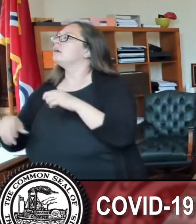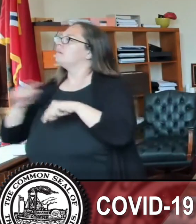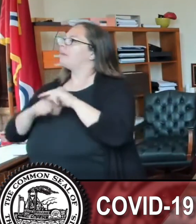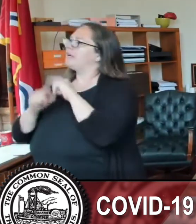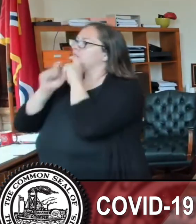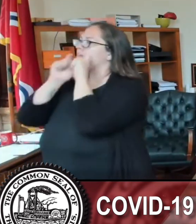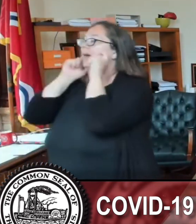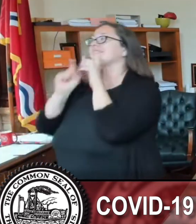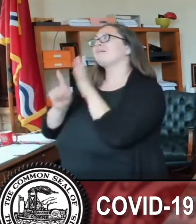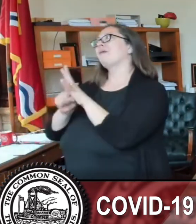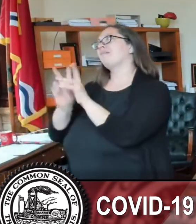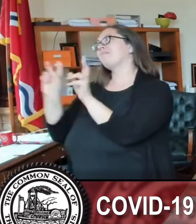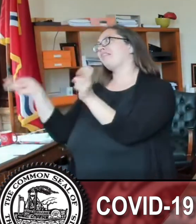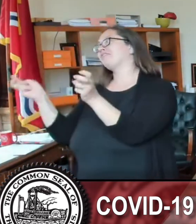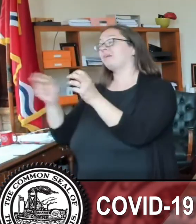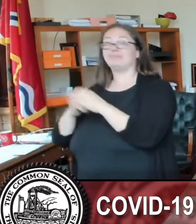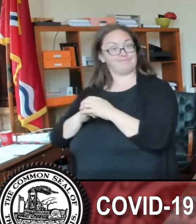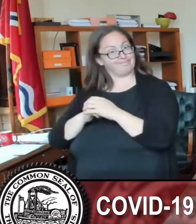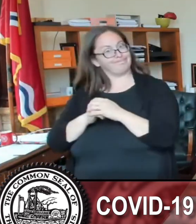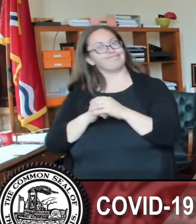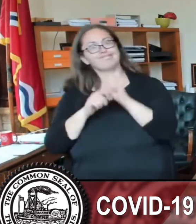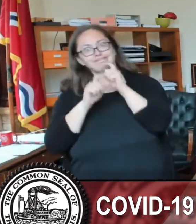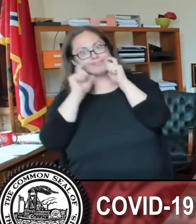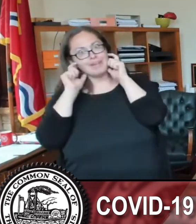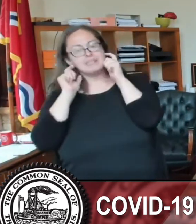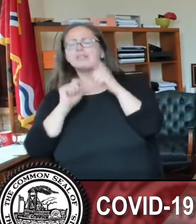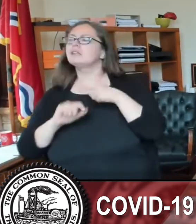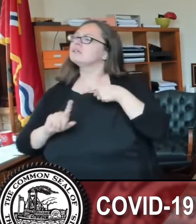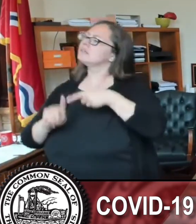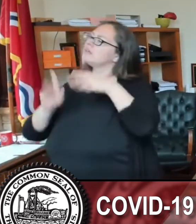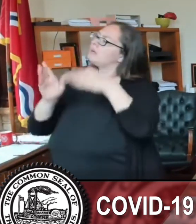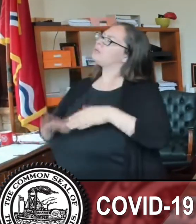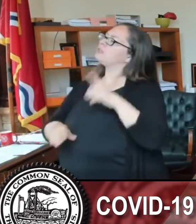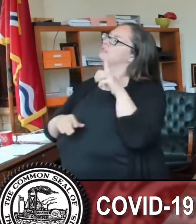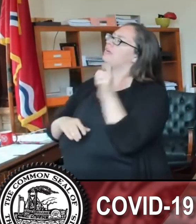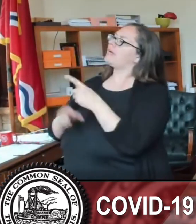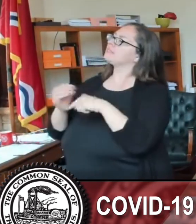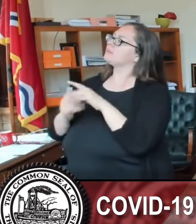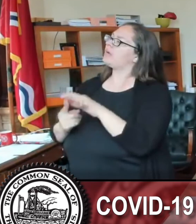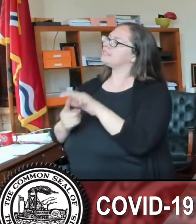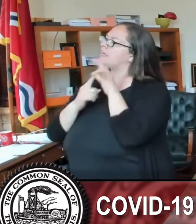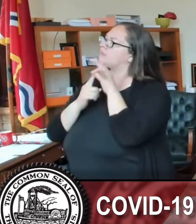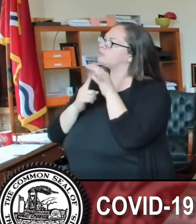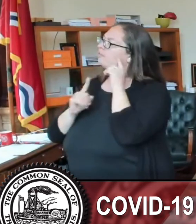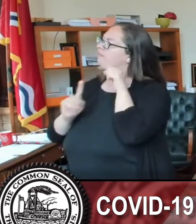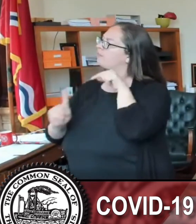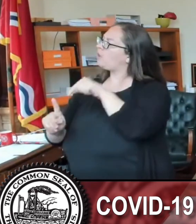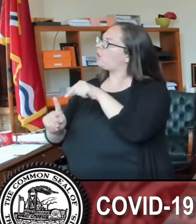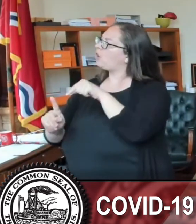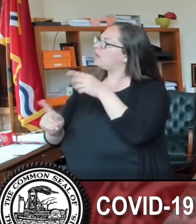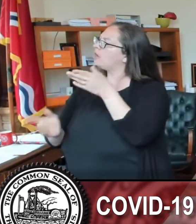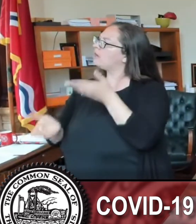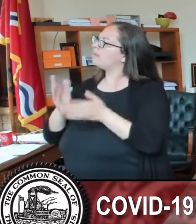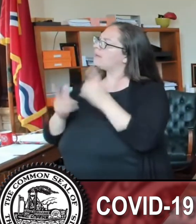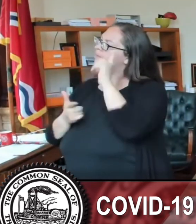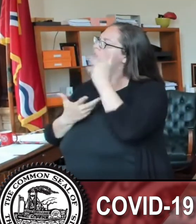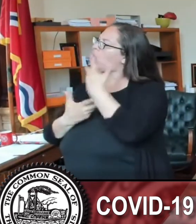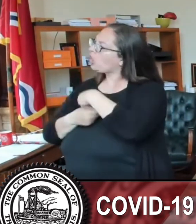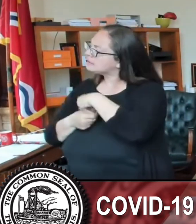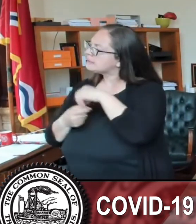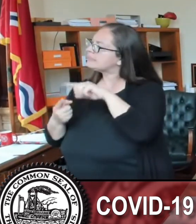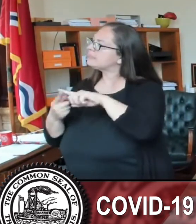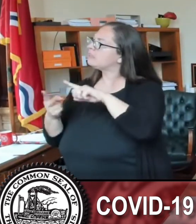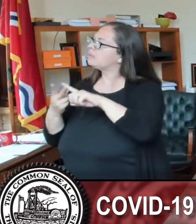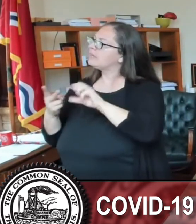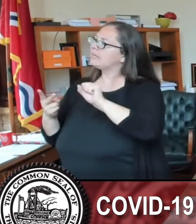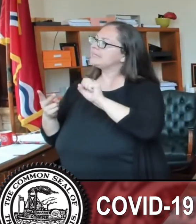which is the most popular topic. Masks. This person's asking about exemptions for individuals who might have autism or a